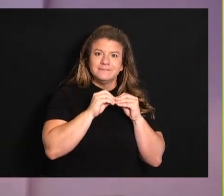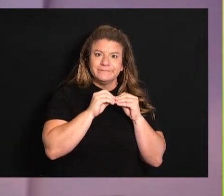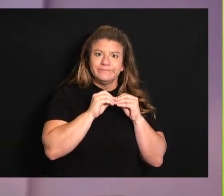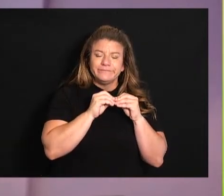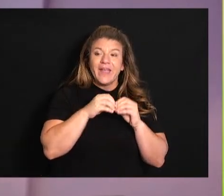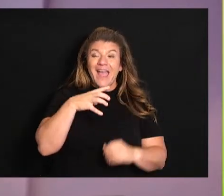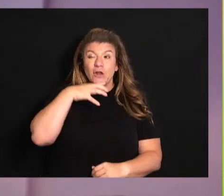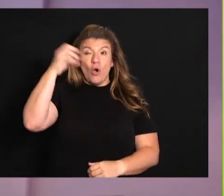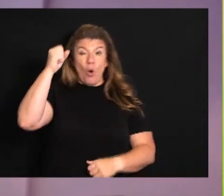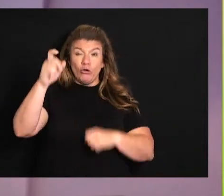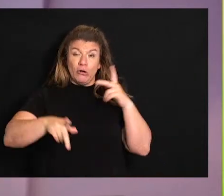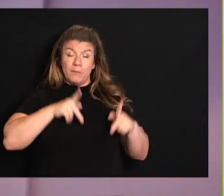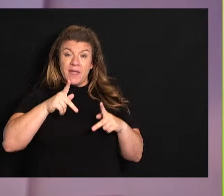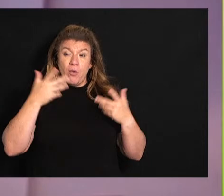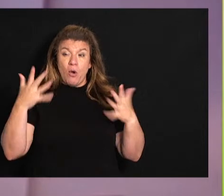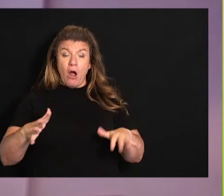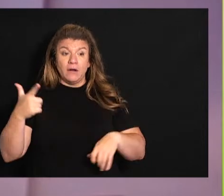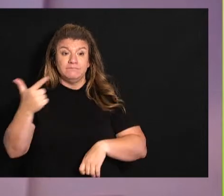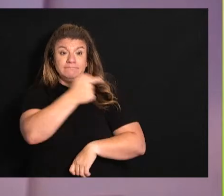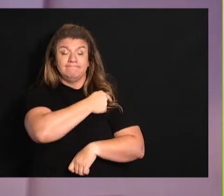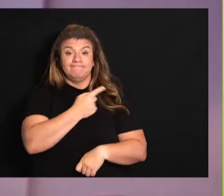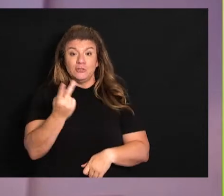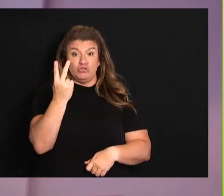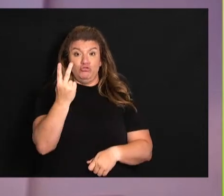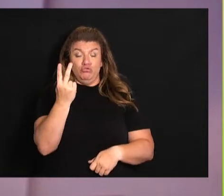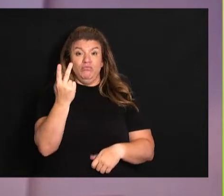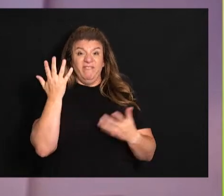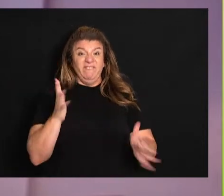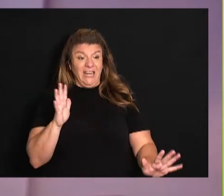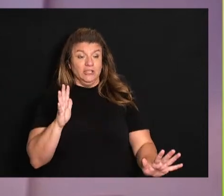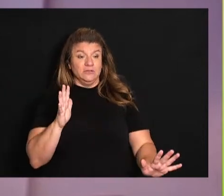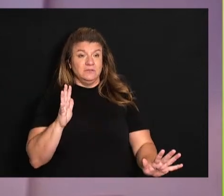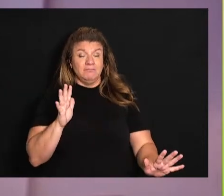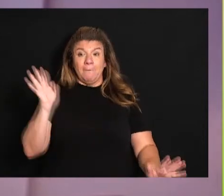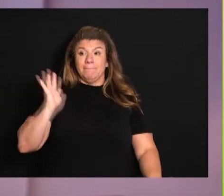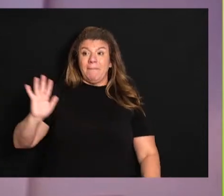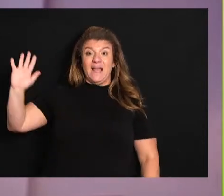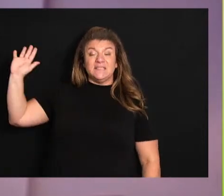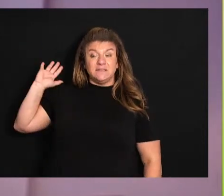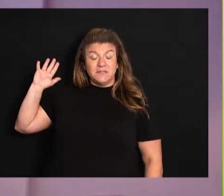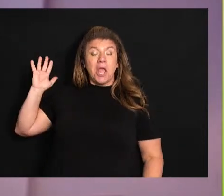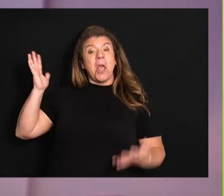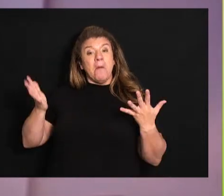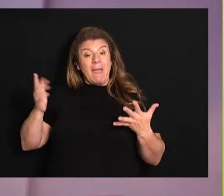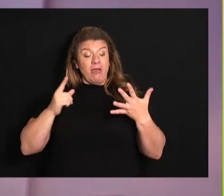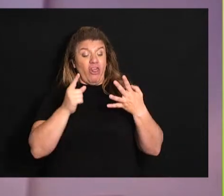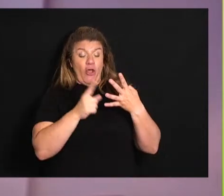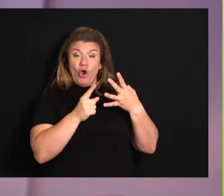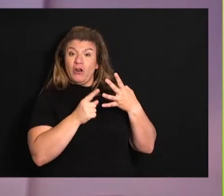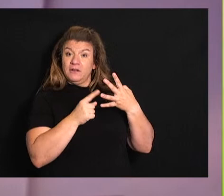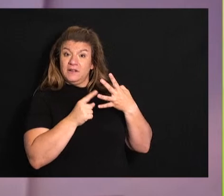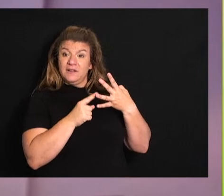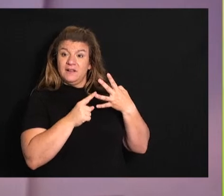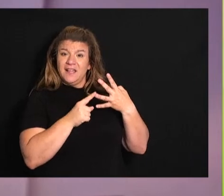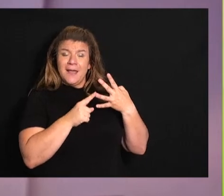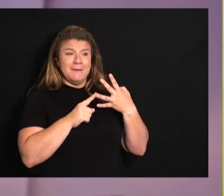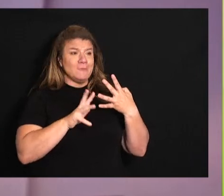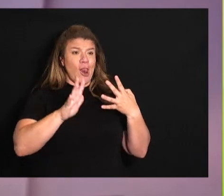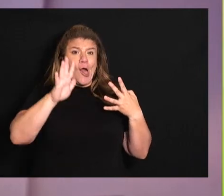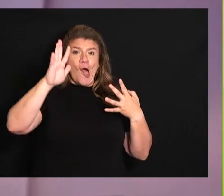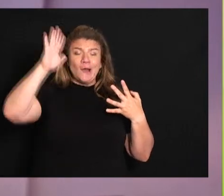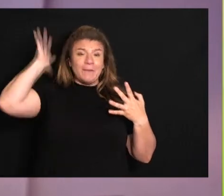people that have gotten 2 vaccines, say in the past, or maybe even had a 3rd vaccine, but that 3rd vaccine's been a long time